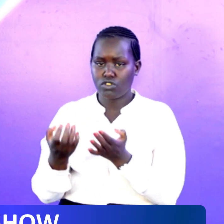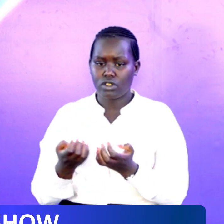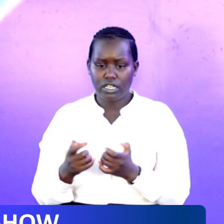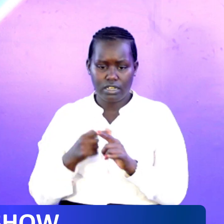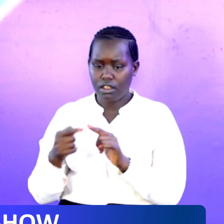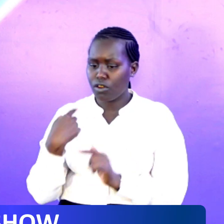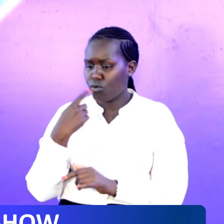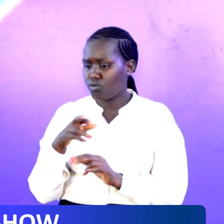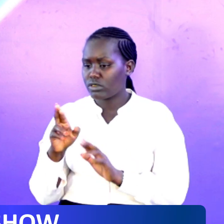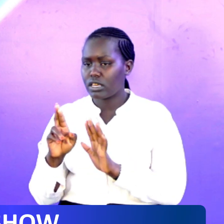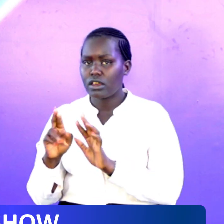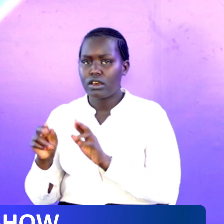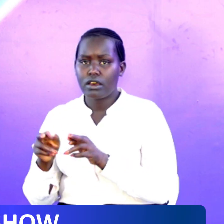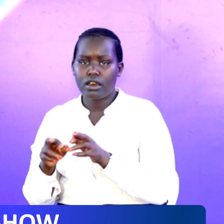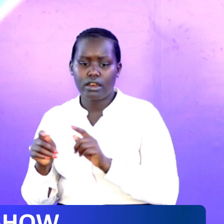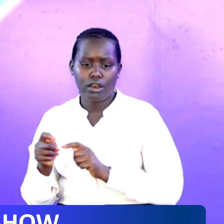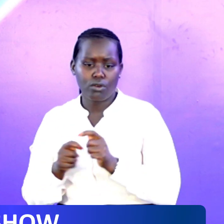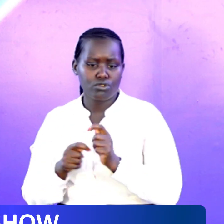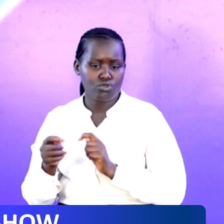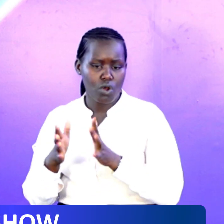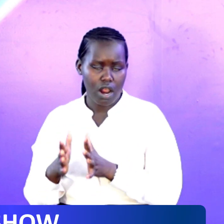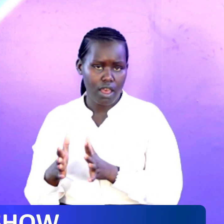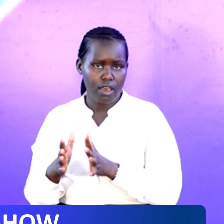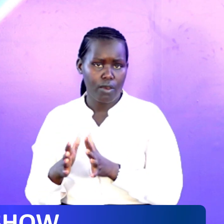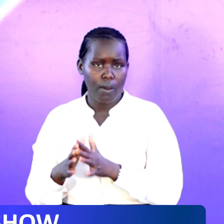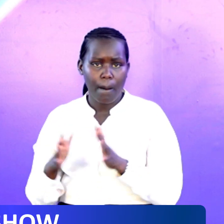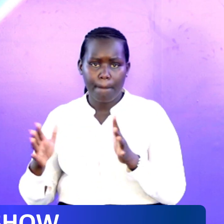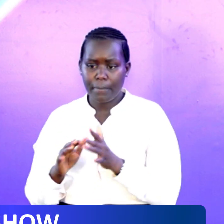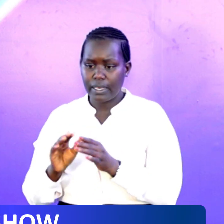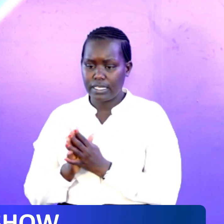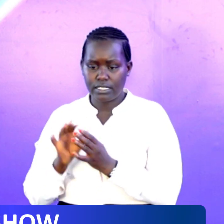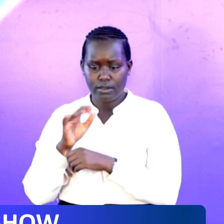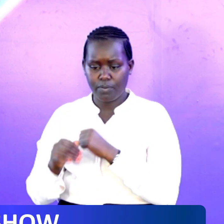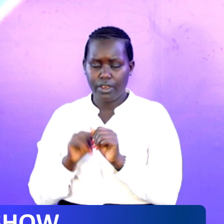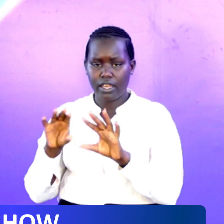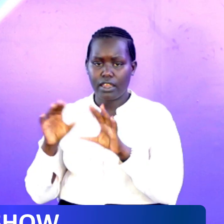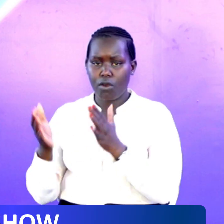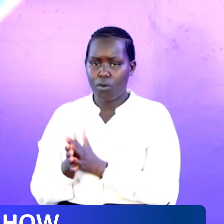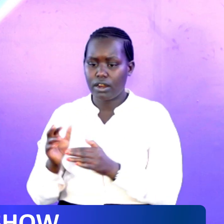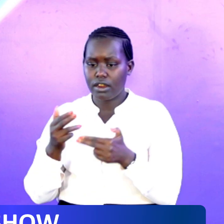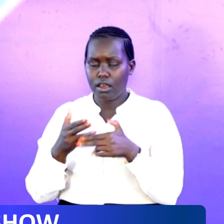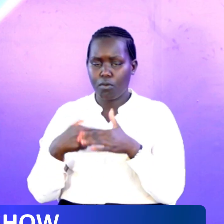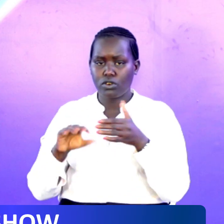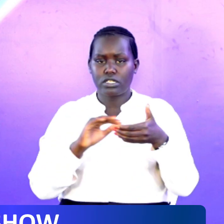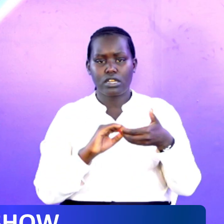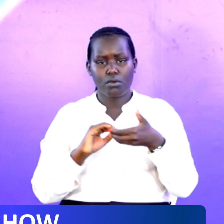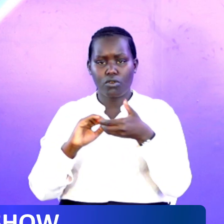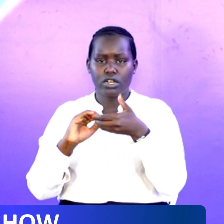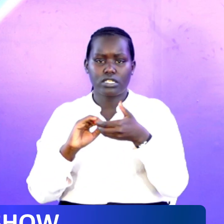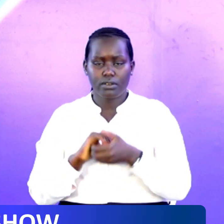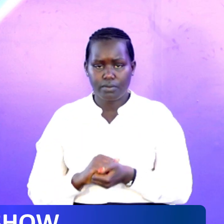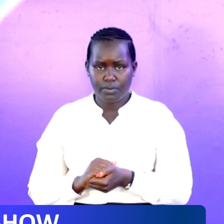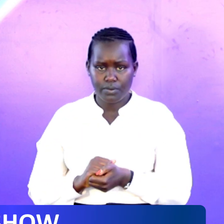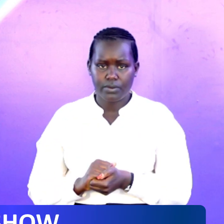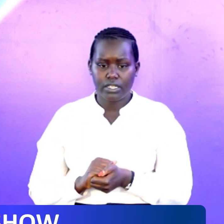the regulator? How can you have the biggest animal in the world called democracy with no regulator? You're getting me? Yeah.